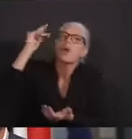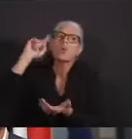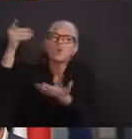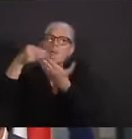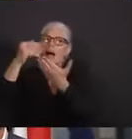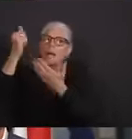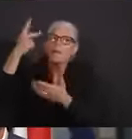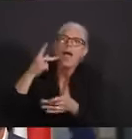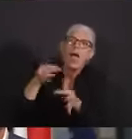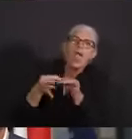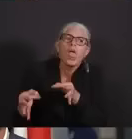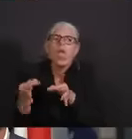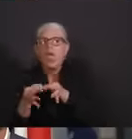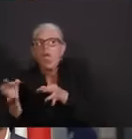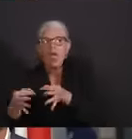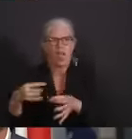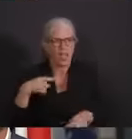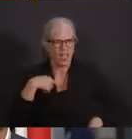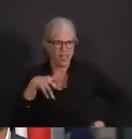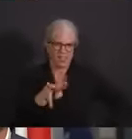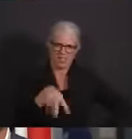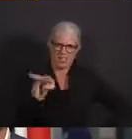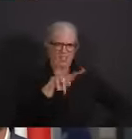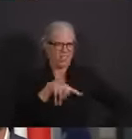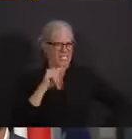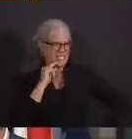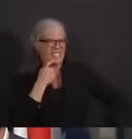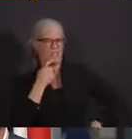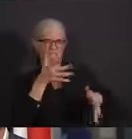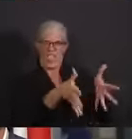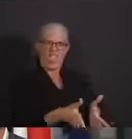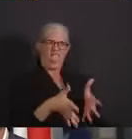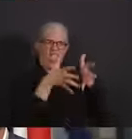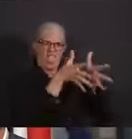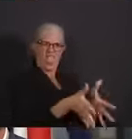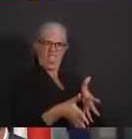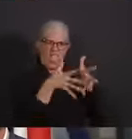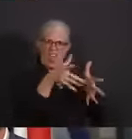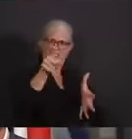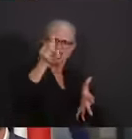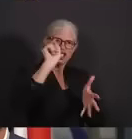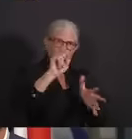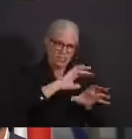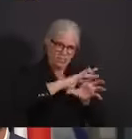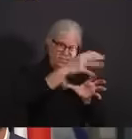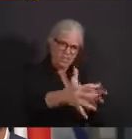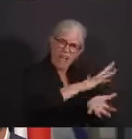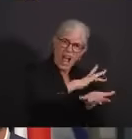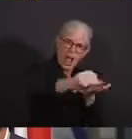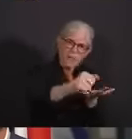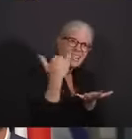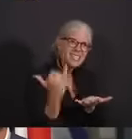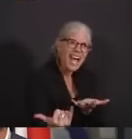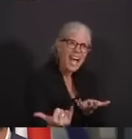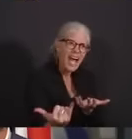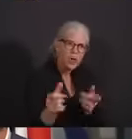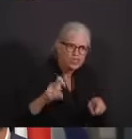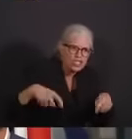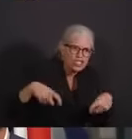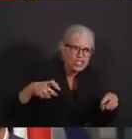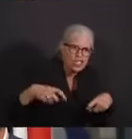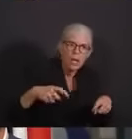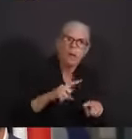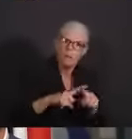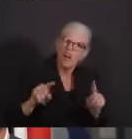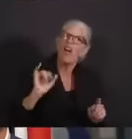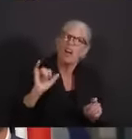And I'm just thinking to myself, the incentive should be to get it done as quickly as possible. And, it's a difficult situation because